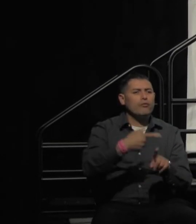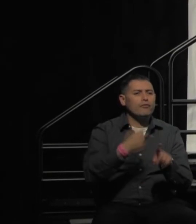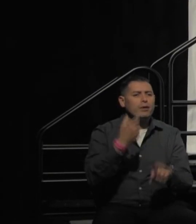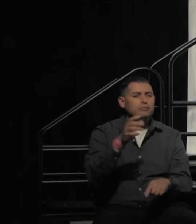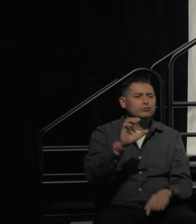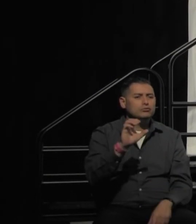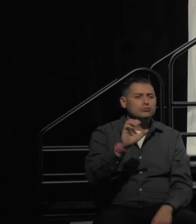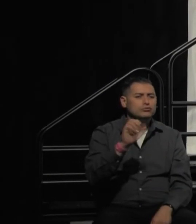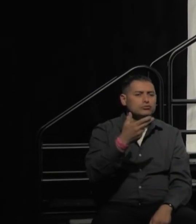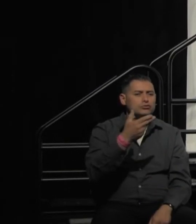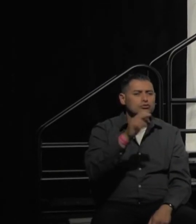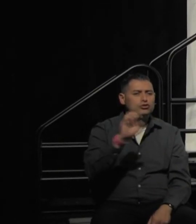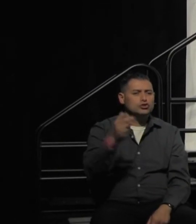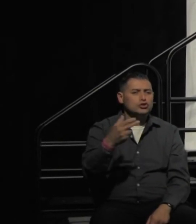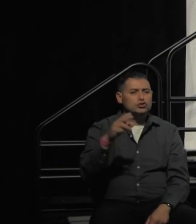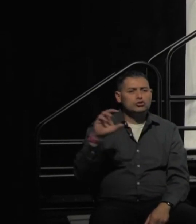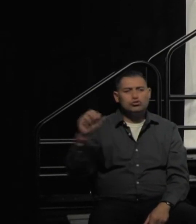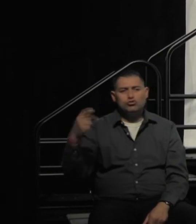Cheech and Chong.